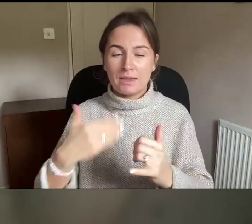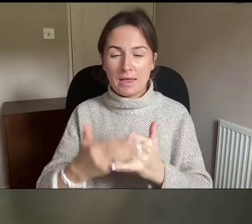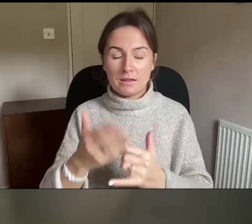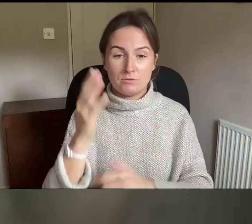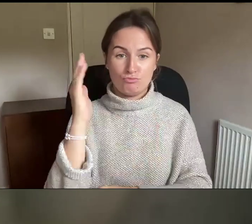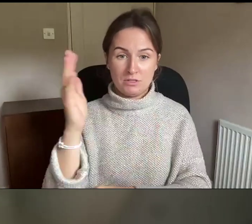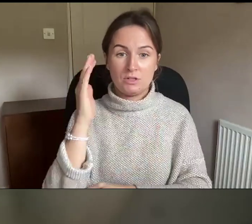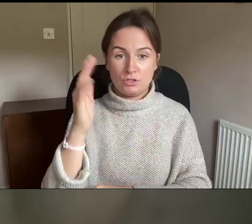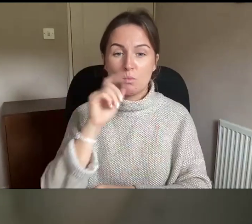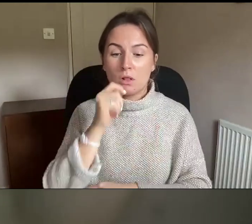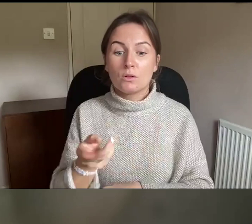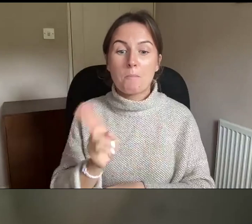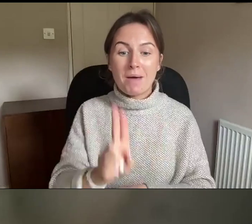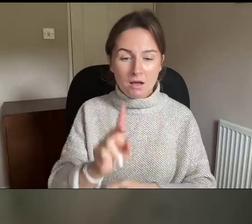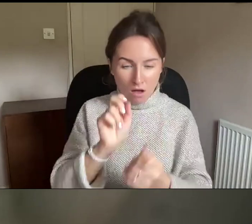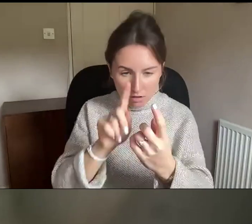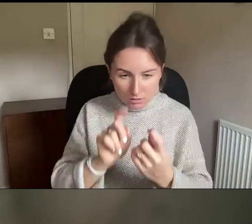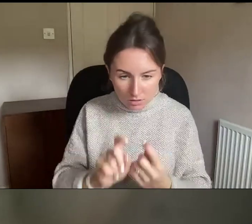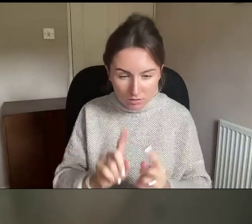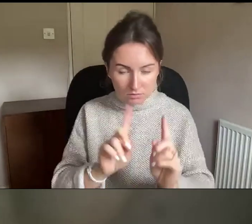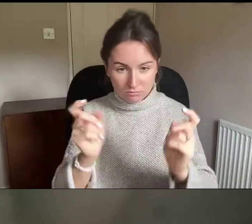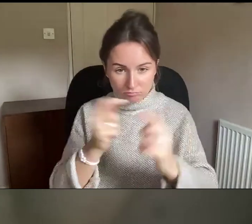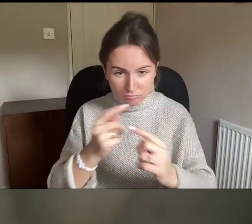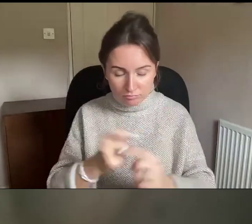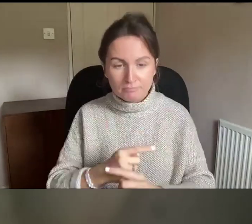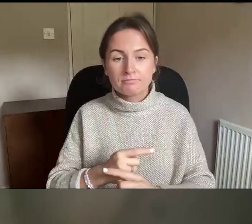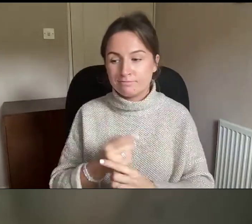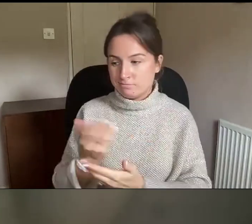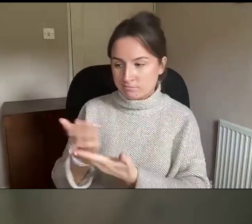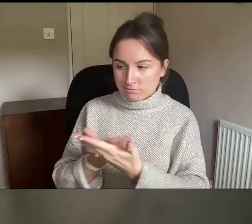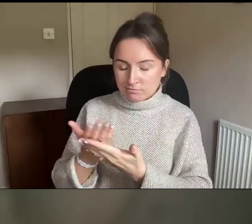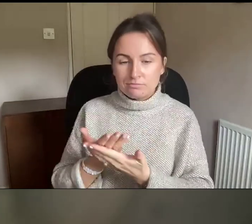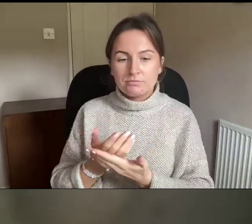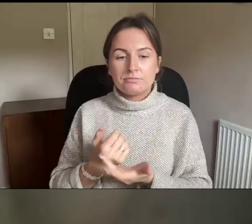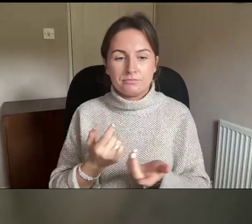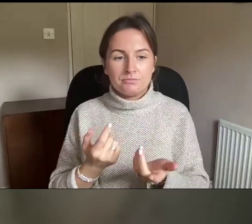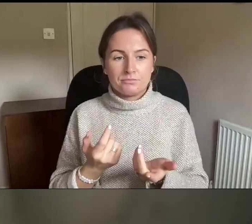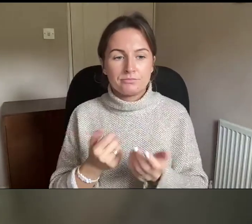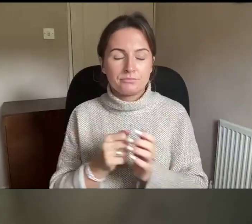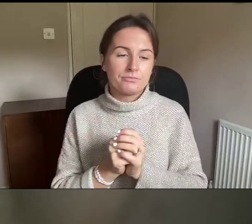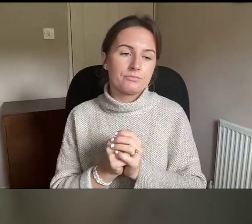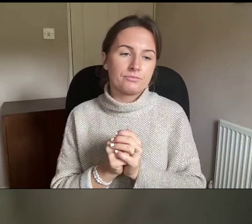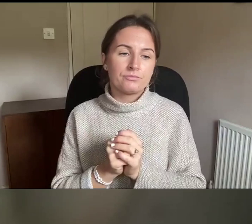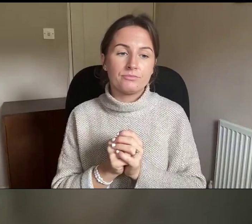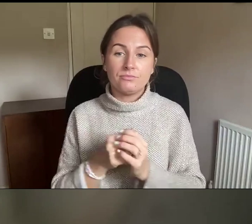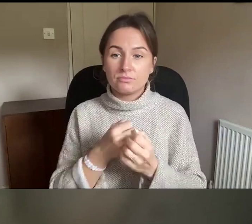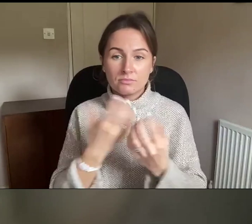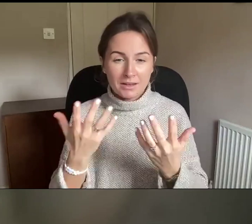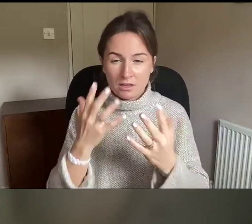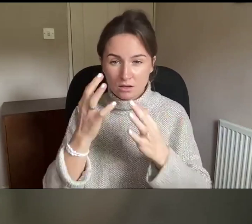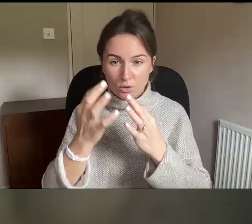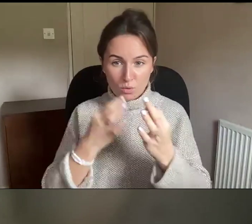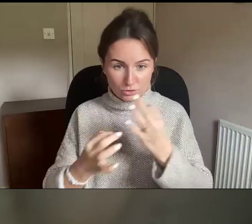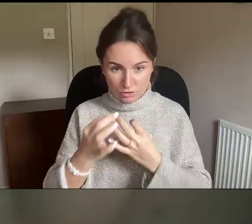we'll then come back and answer any questions that have come into the chat between the two of us. And if there is any questions as